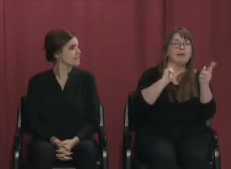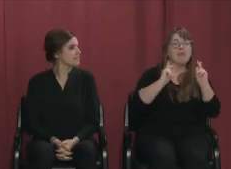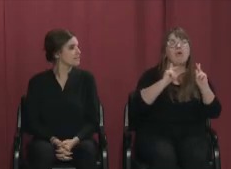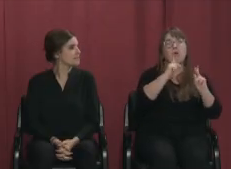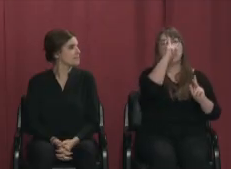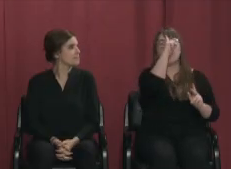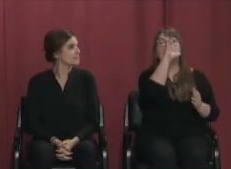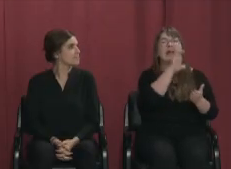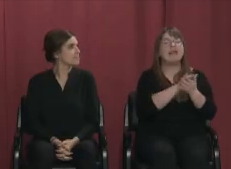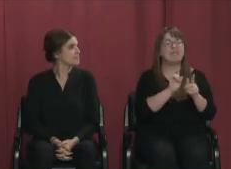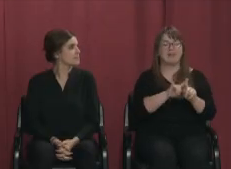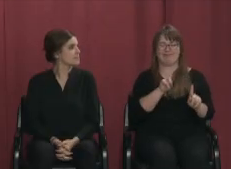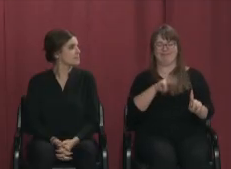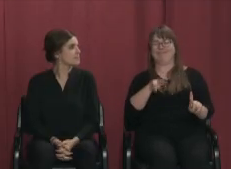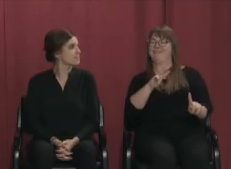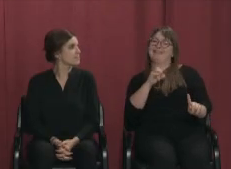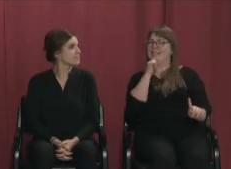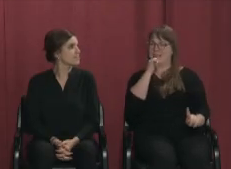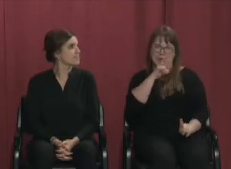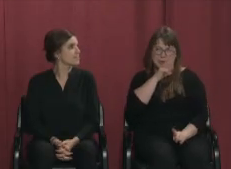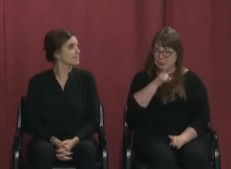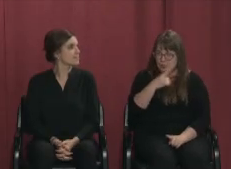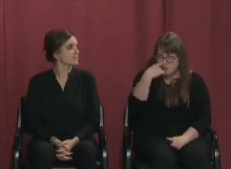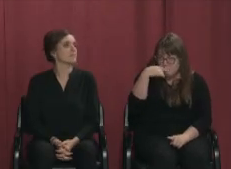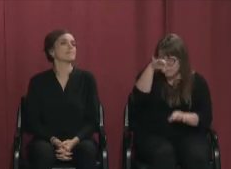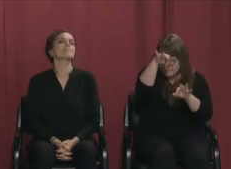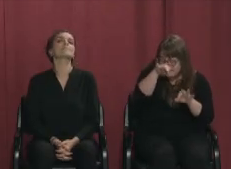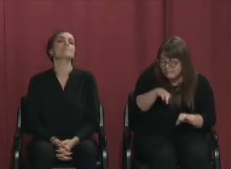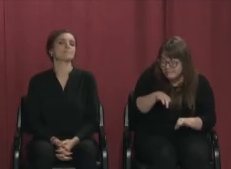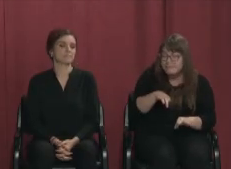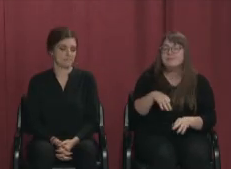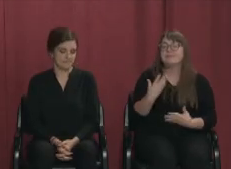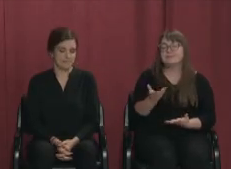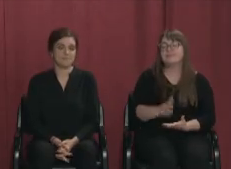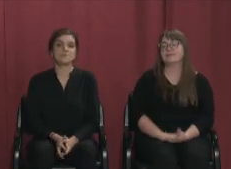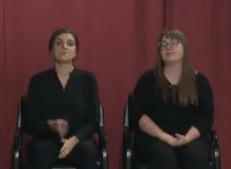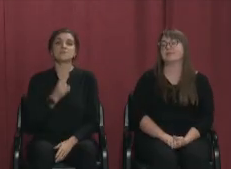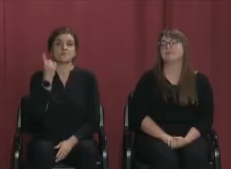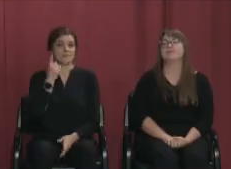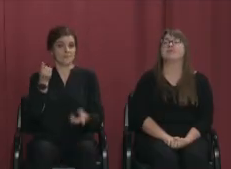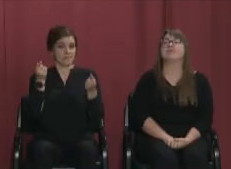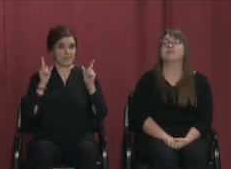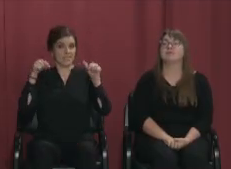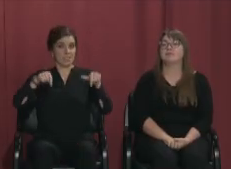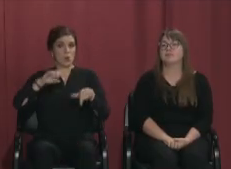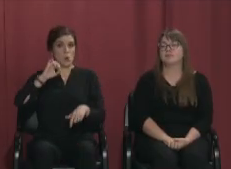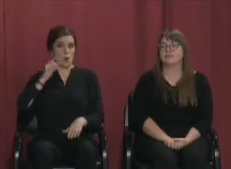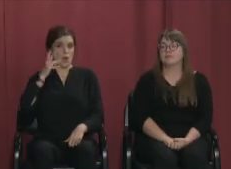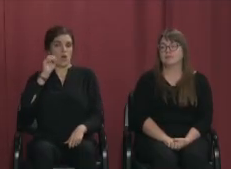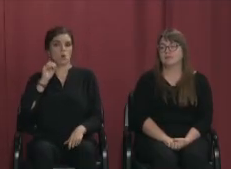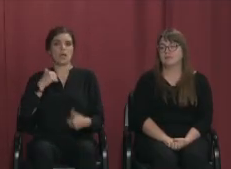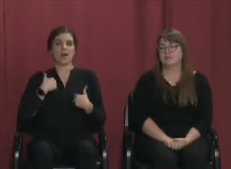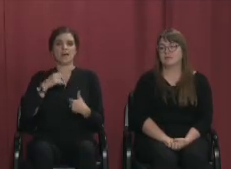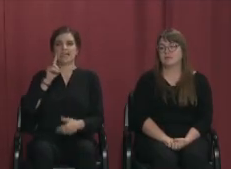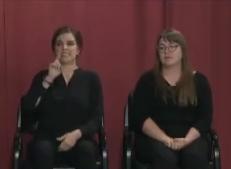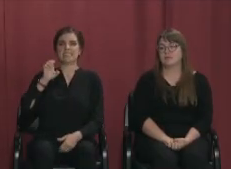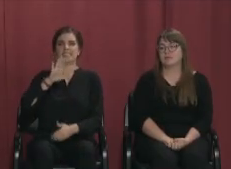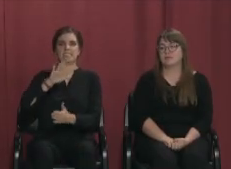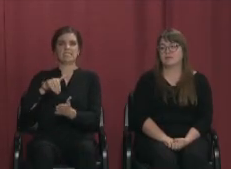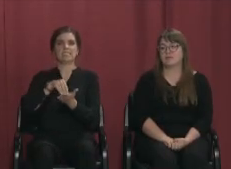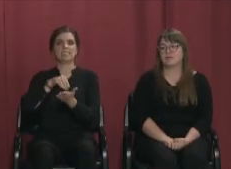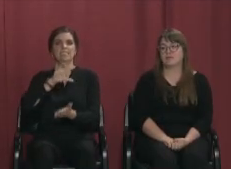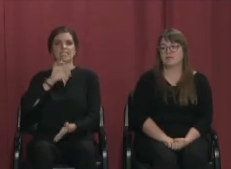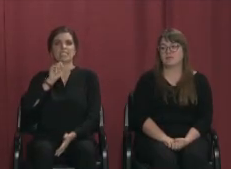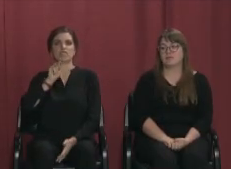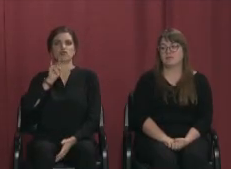say, oh, well, wait a minute, that is not at all true? Yeah, one of the things that we have here in Ohio, we have a decentralized voting system. And so people